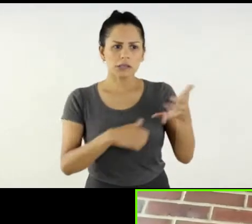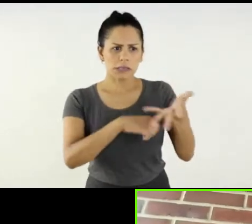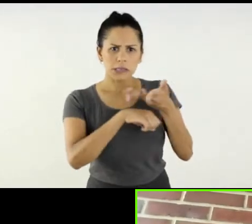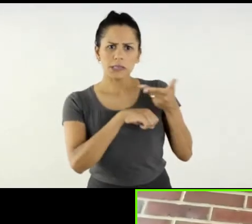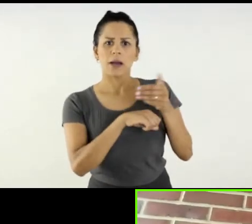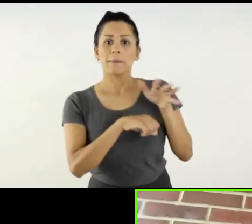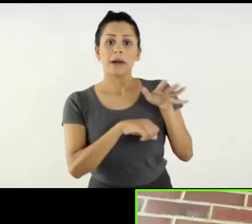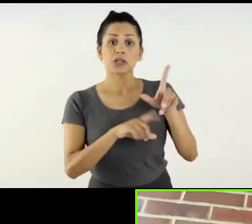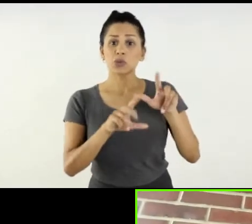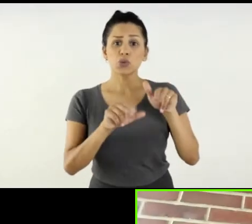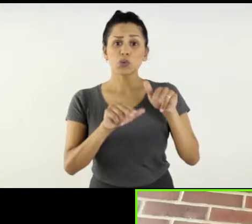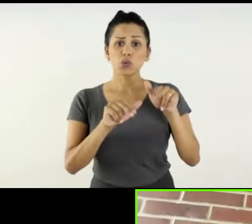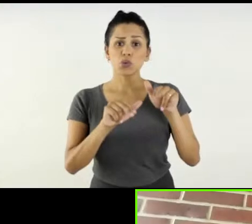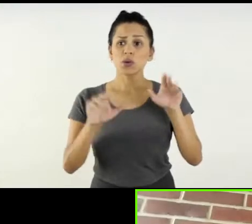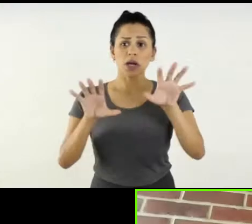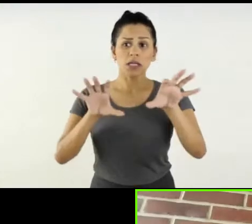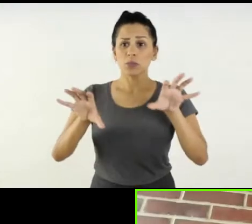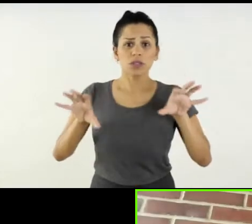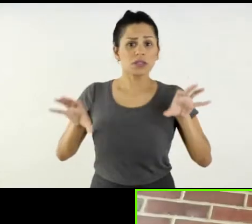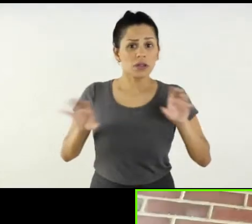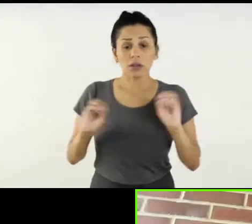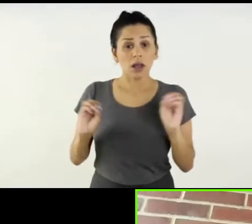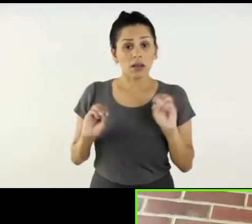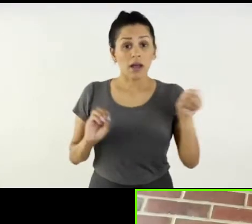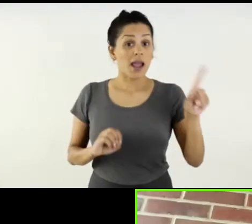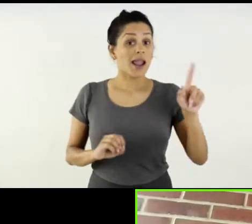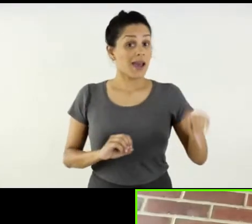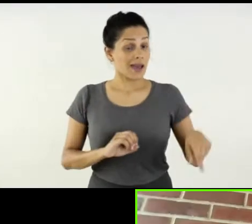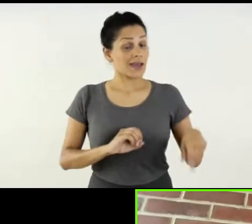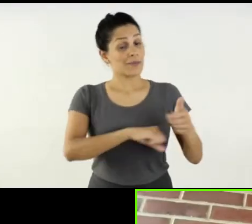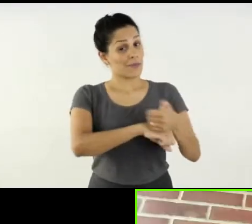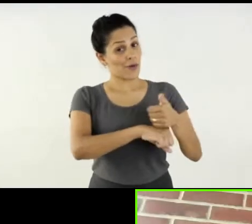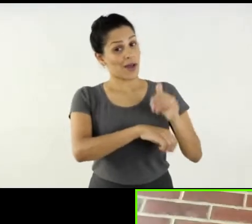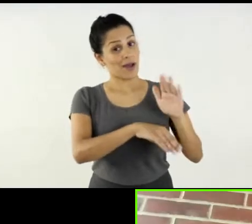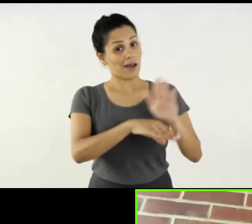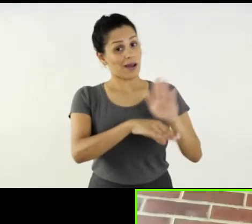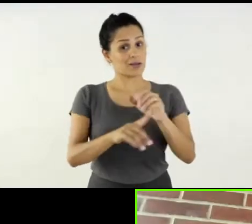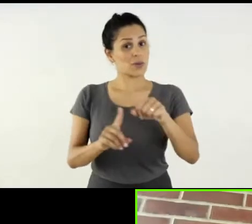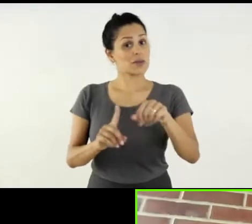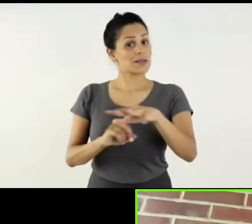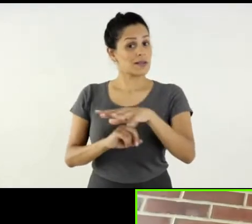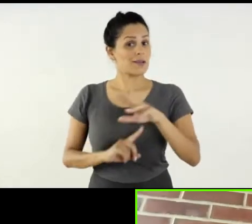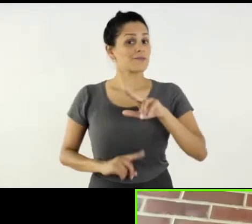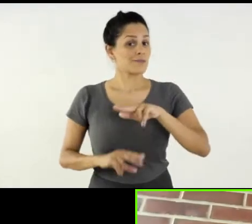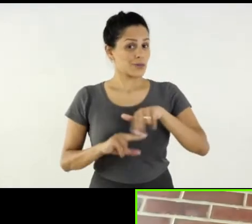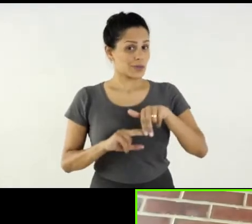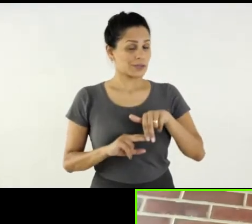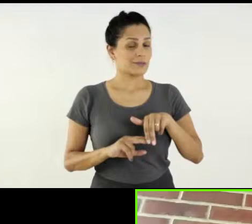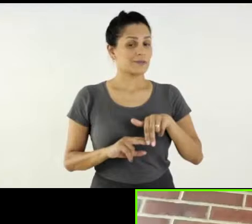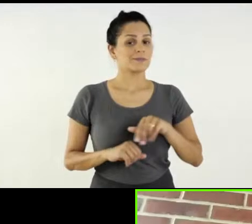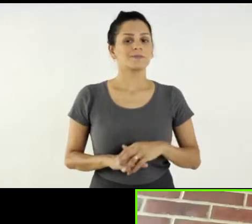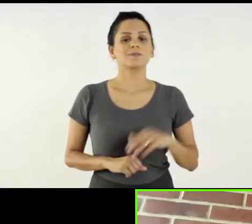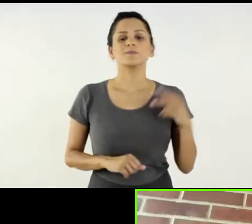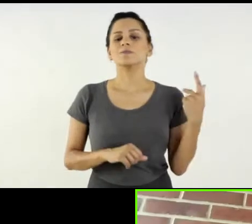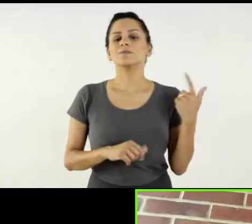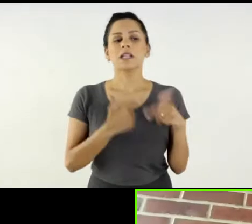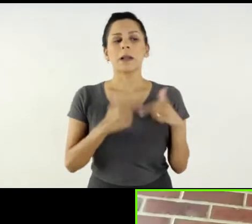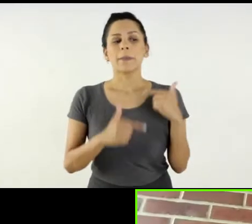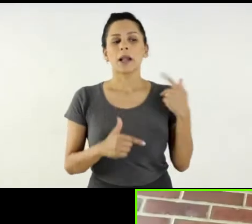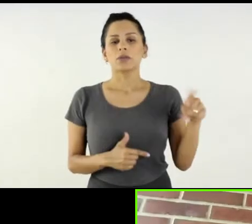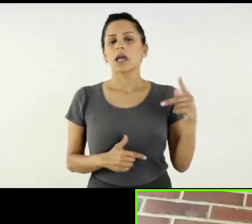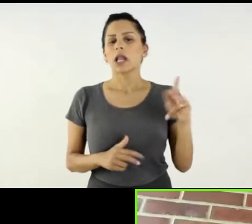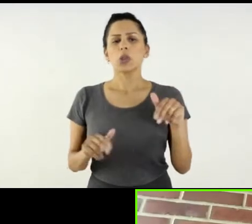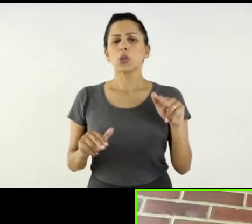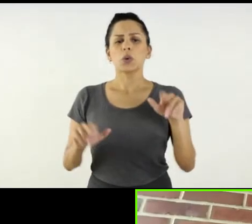in the process of potentially imagining her work in or as an exhibition. So it's not to say that it can't have multiple